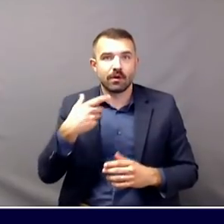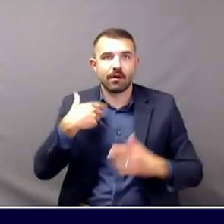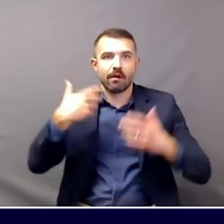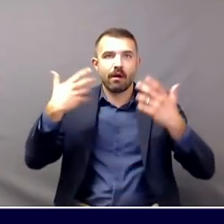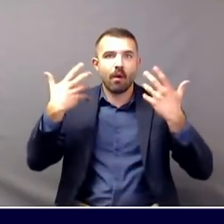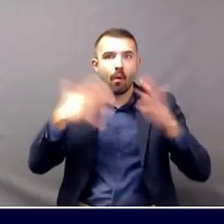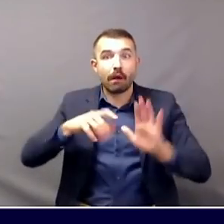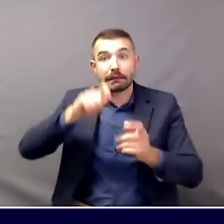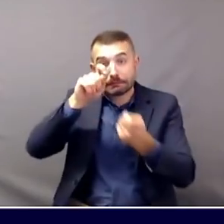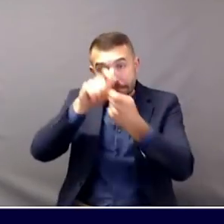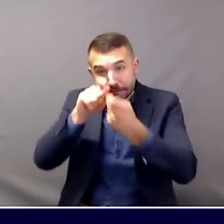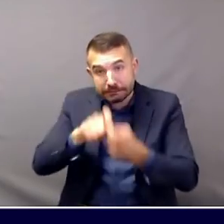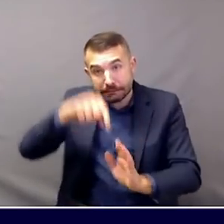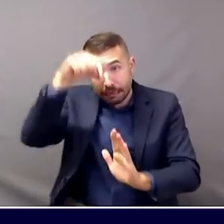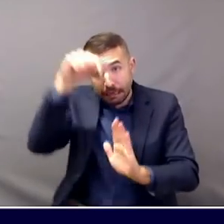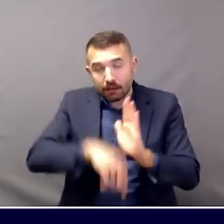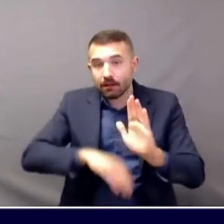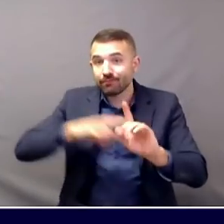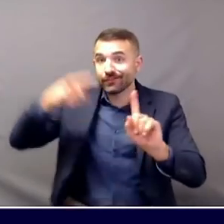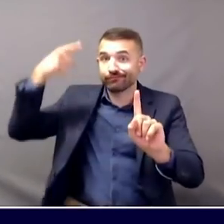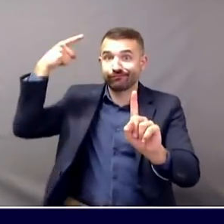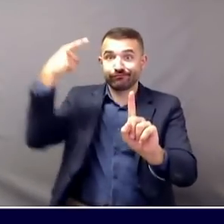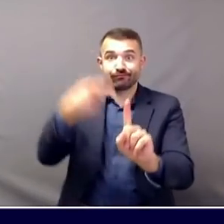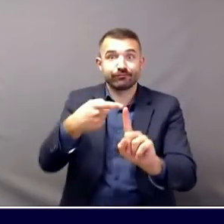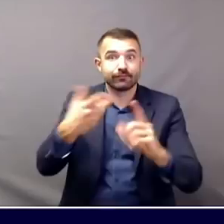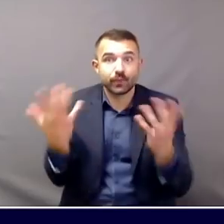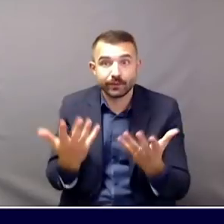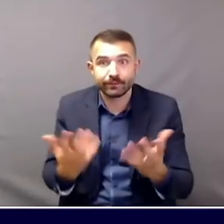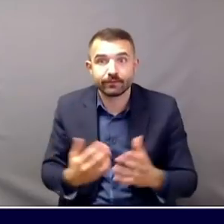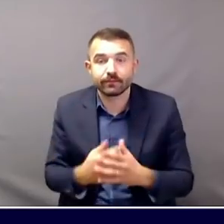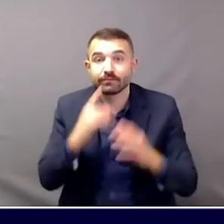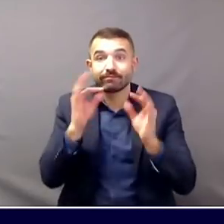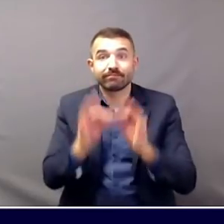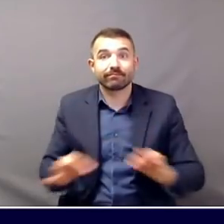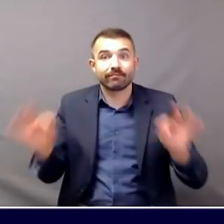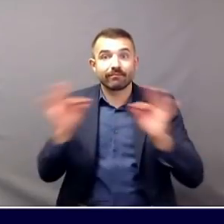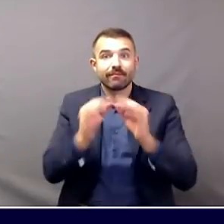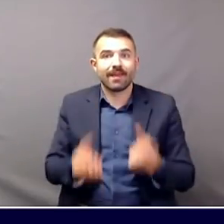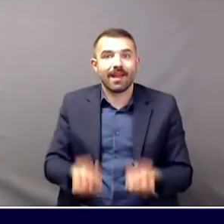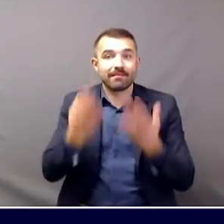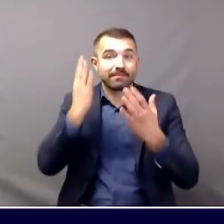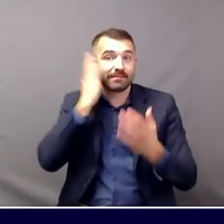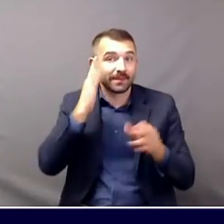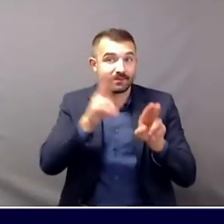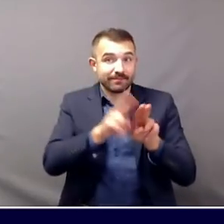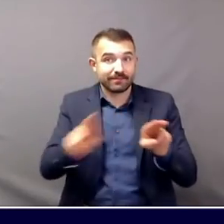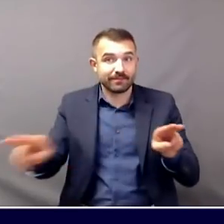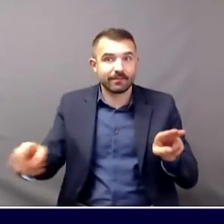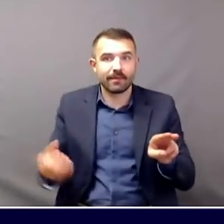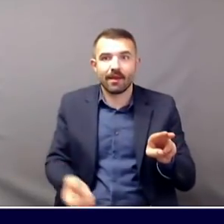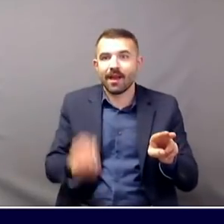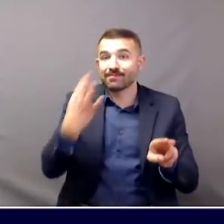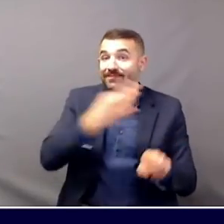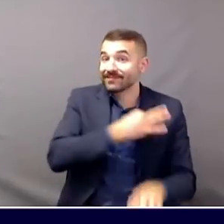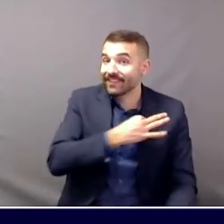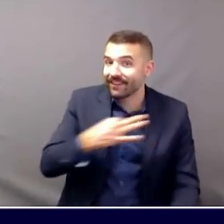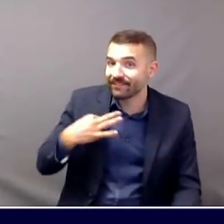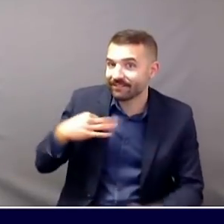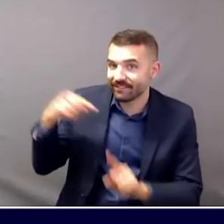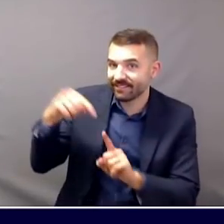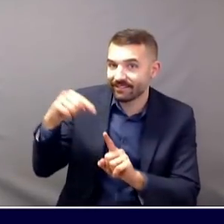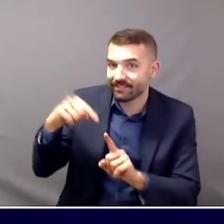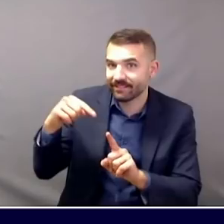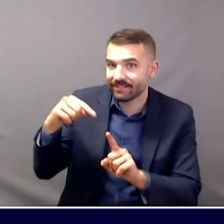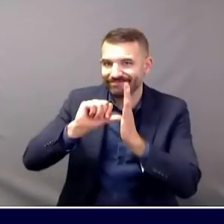about the number of beds, we've also got to think about staff as well, which is another piece of the entire ability to deliver